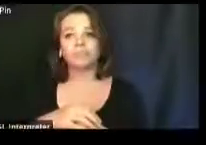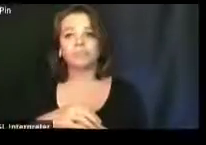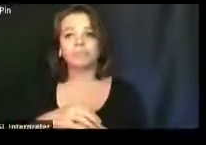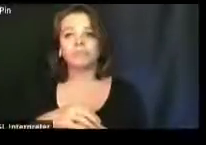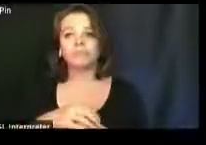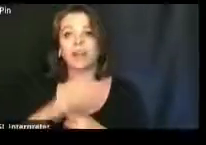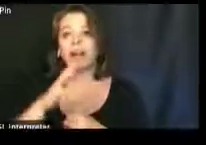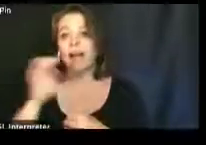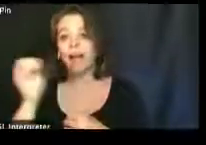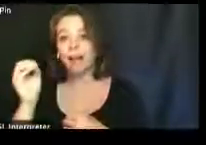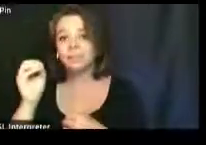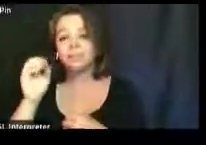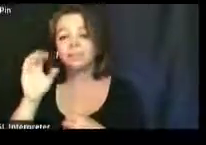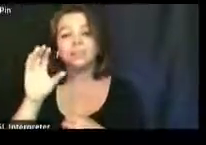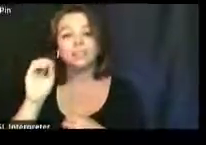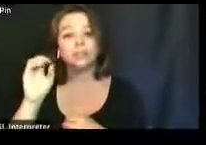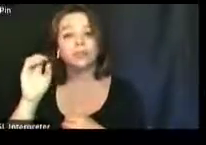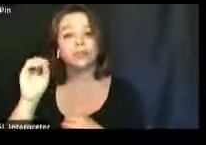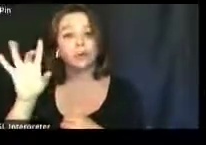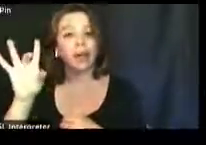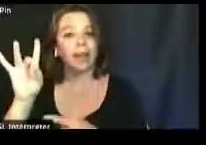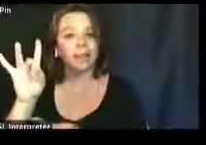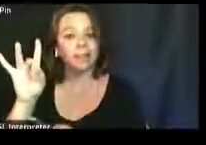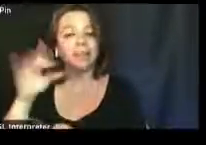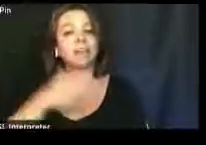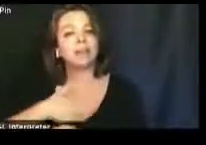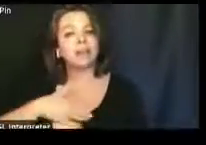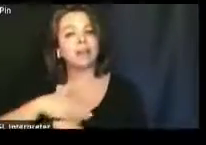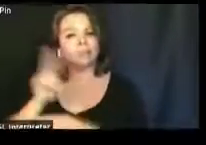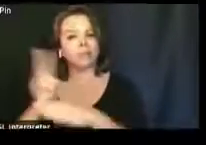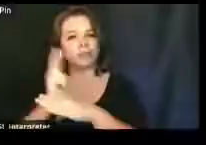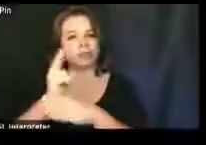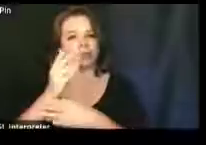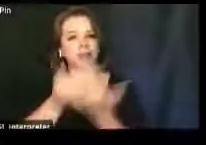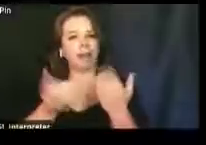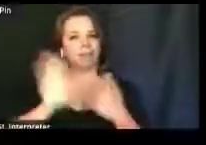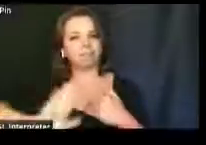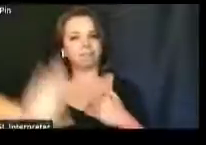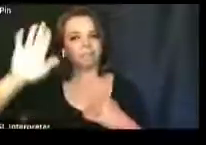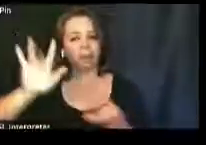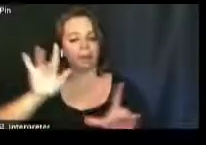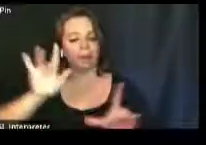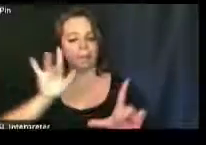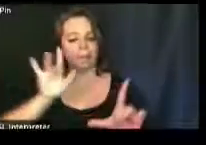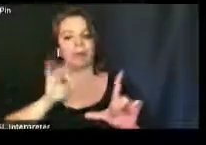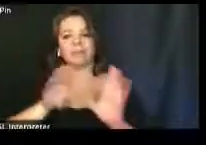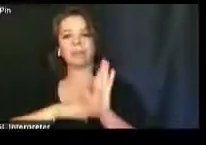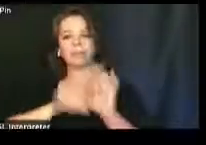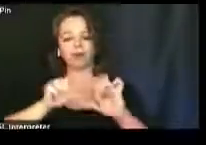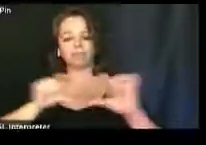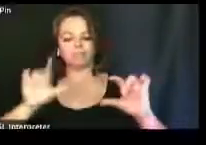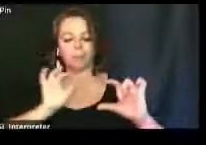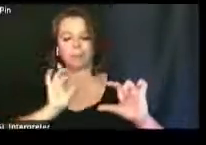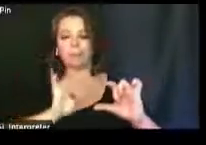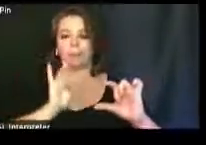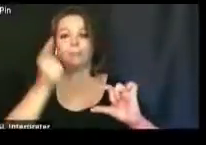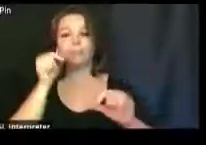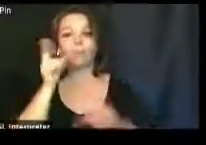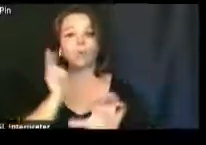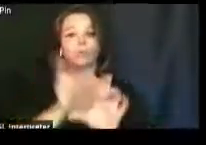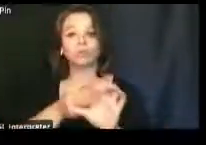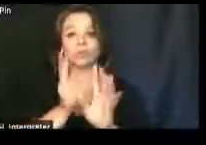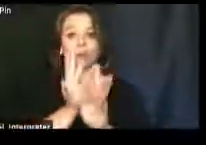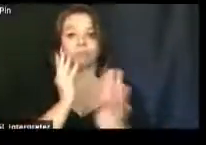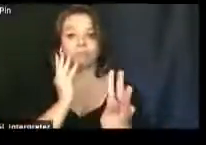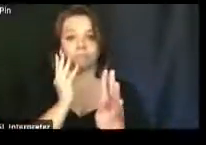and 008 to use the raise your hand button at the bottom of your screen to enter the comment queue as you have appointments